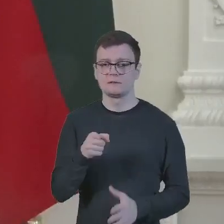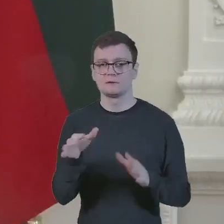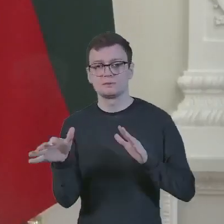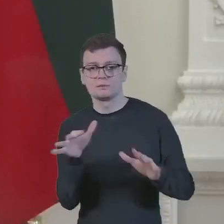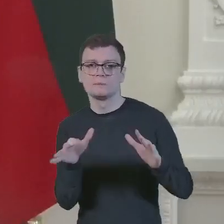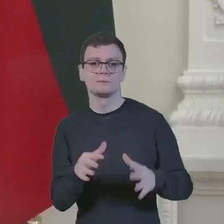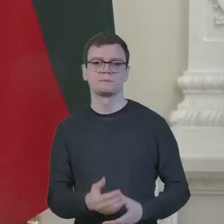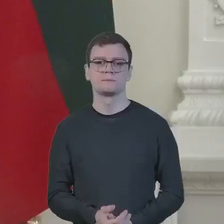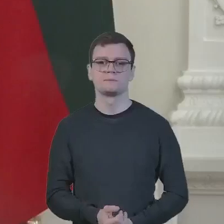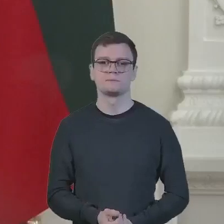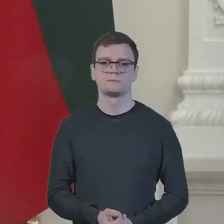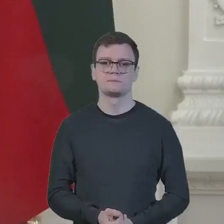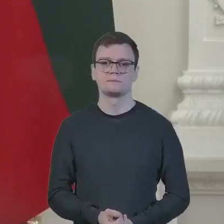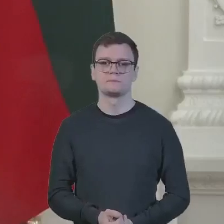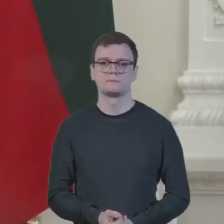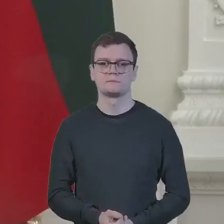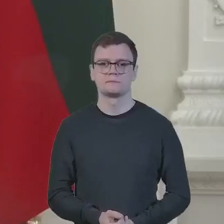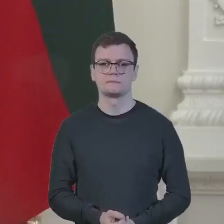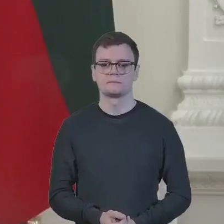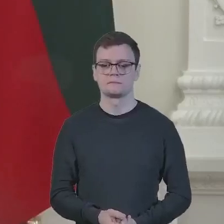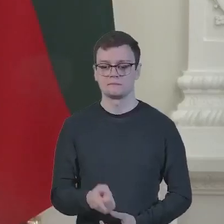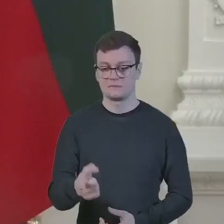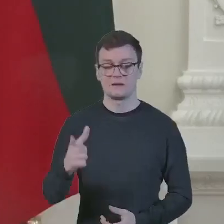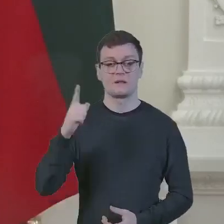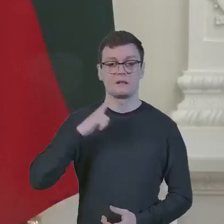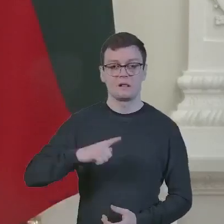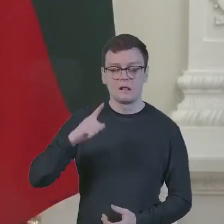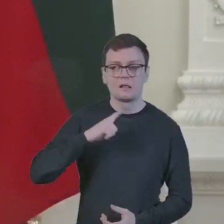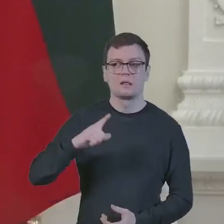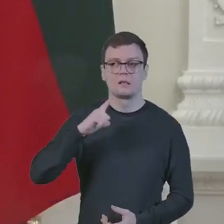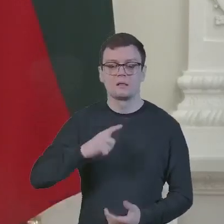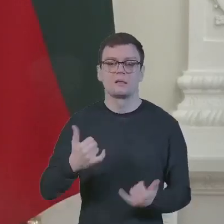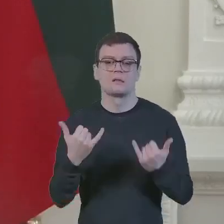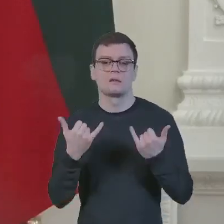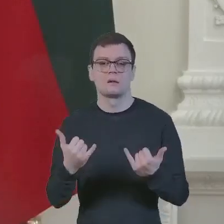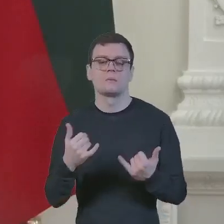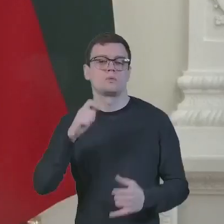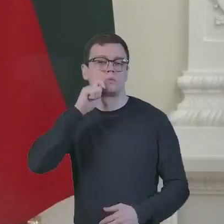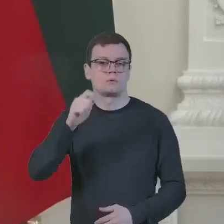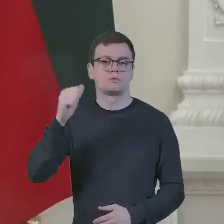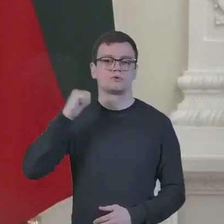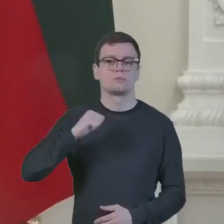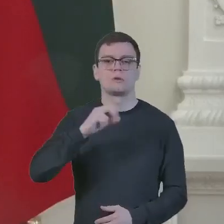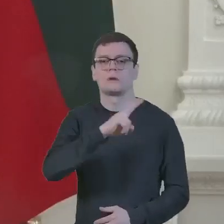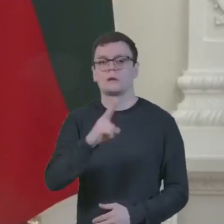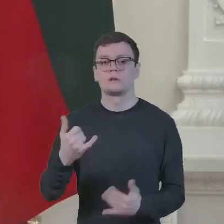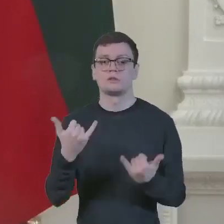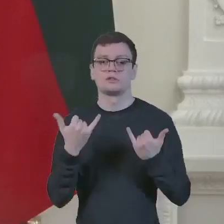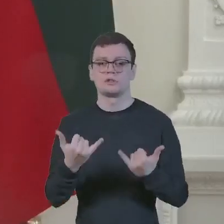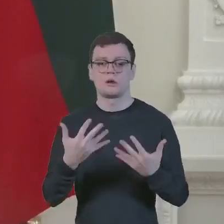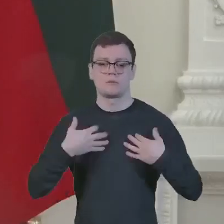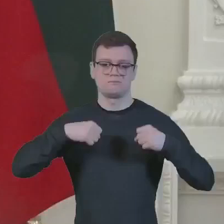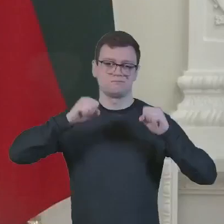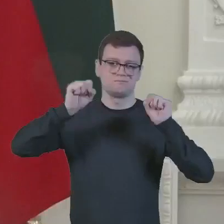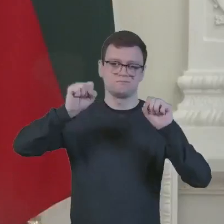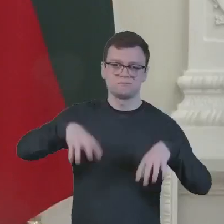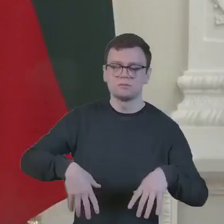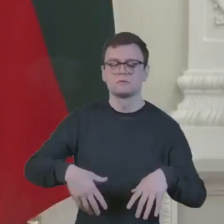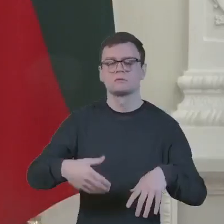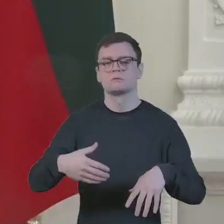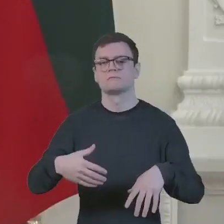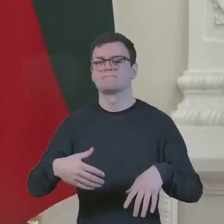very, the circumstances are very critical, and Ukrainian people are waiting